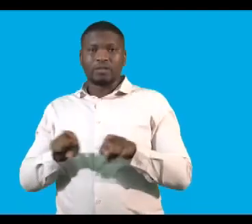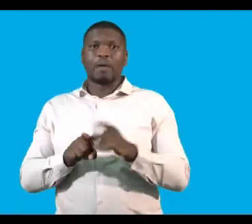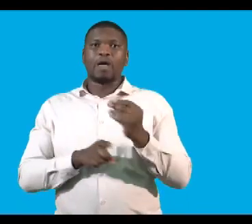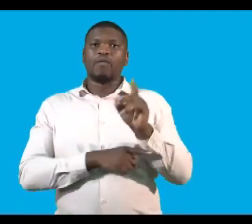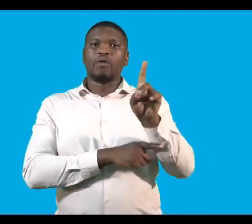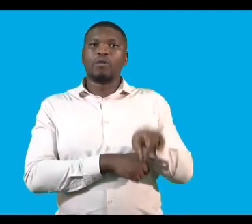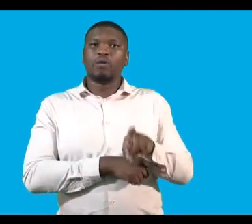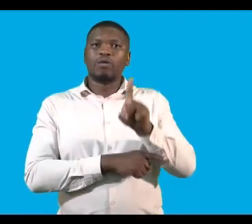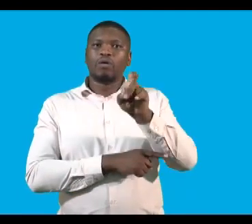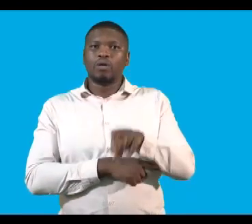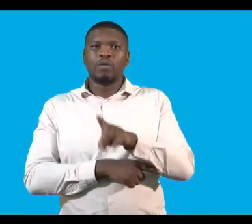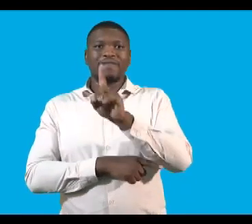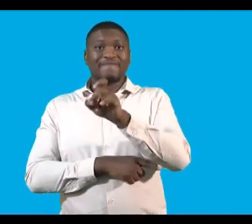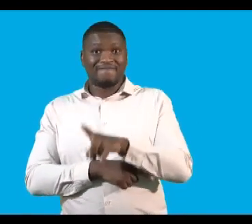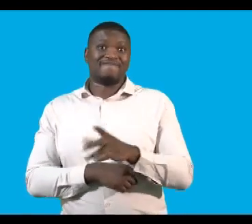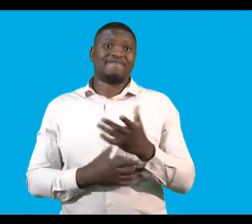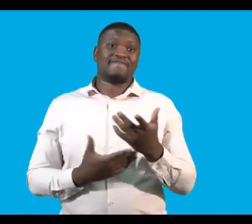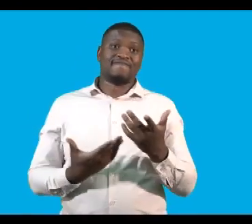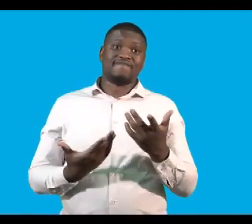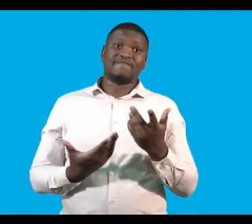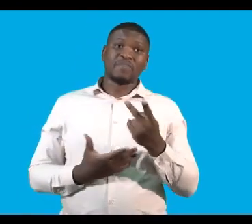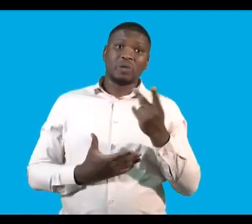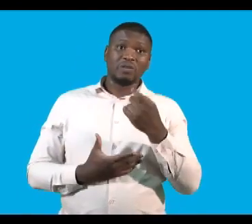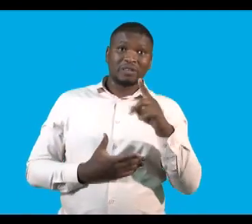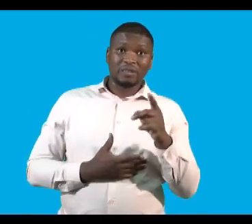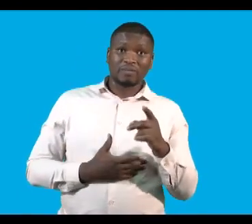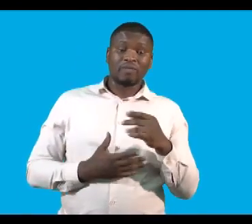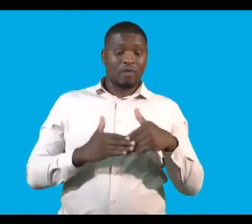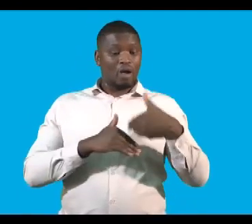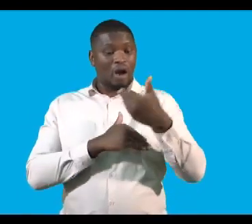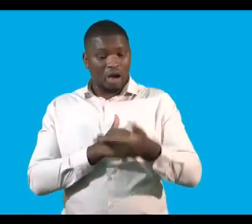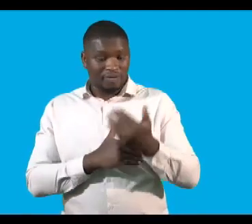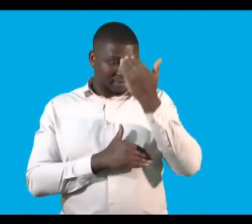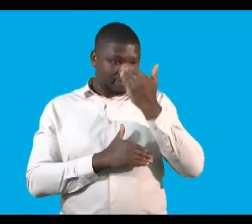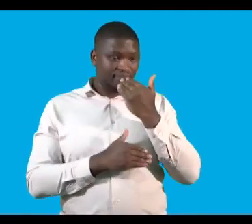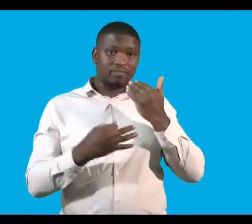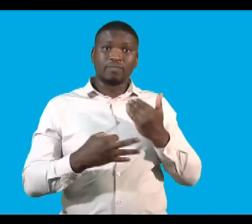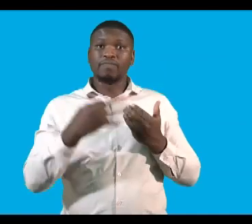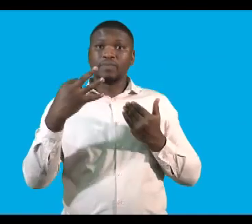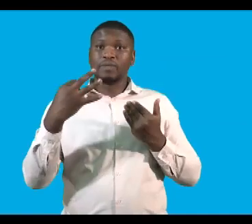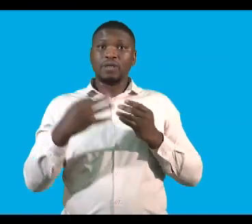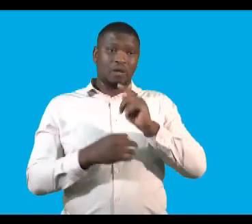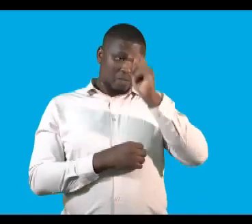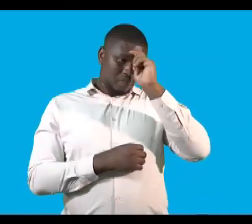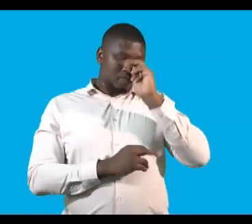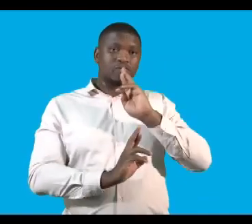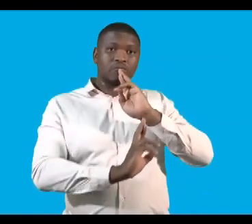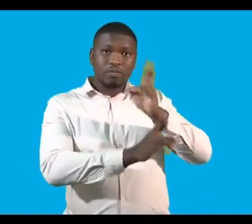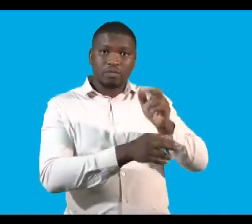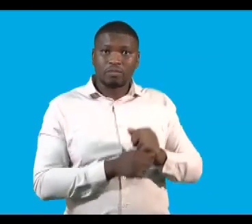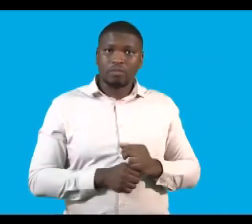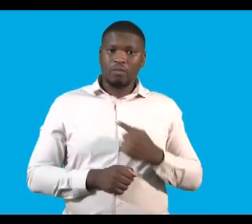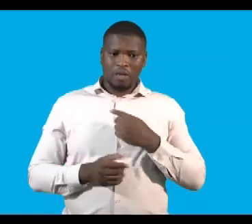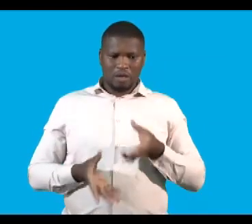exclamation marks. And then in frame 3, Jeremy says, and I only got a C+.